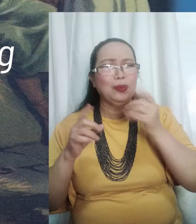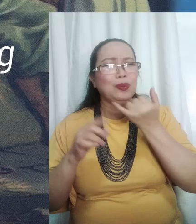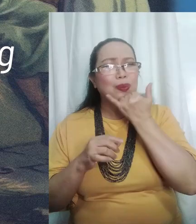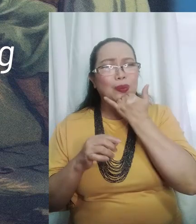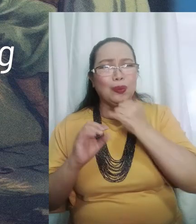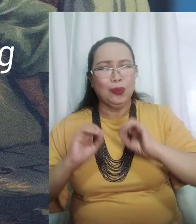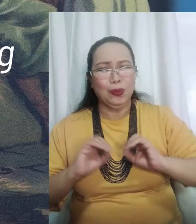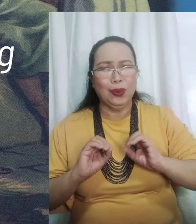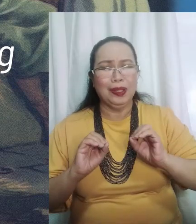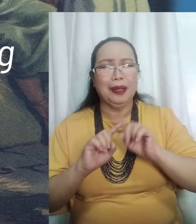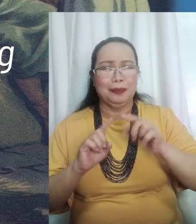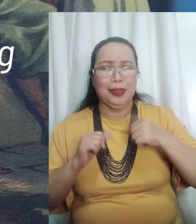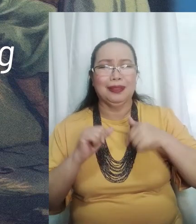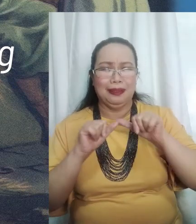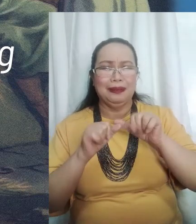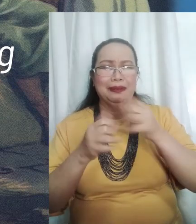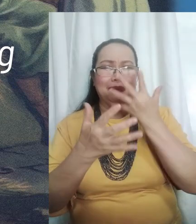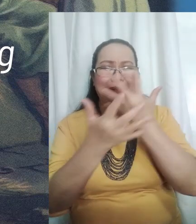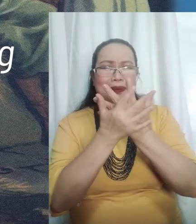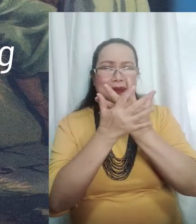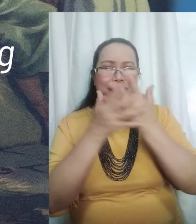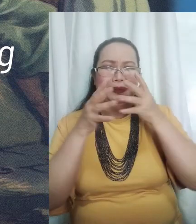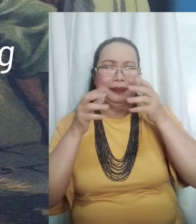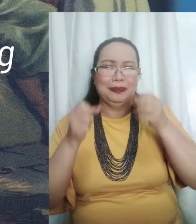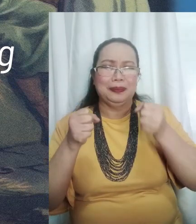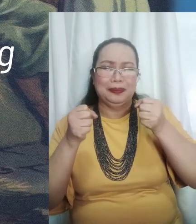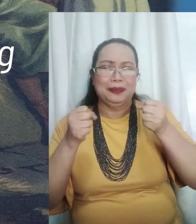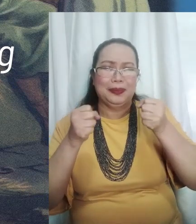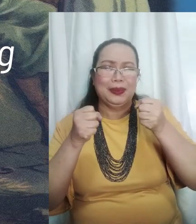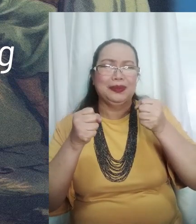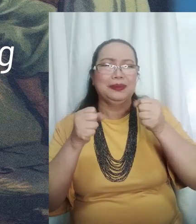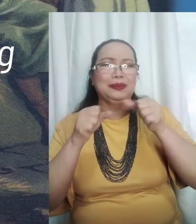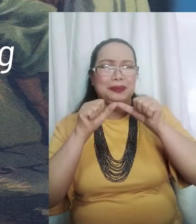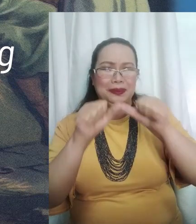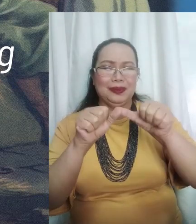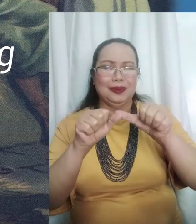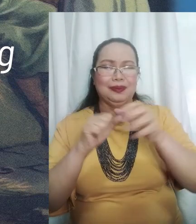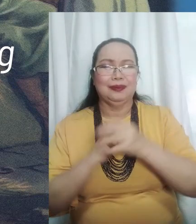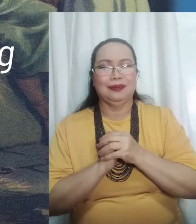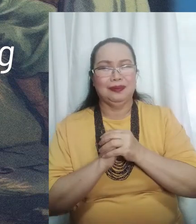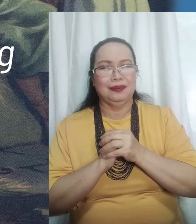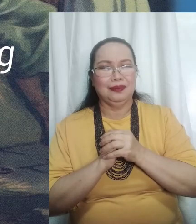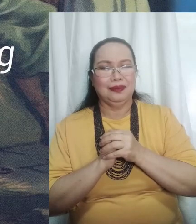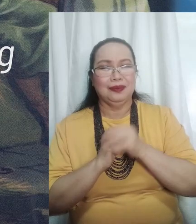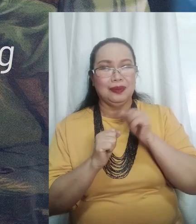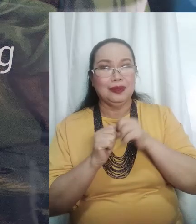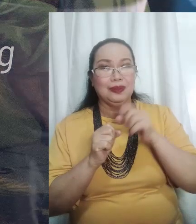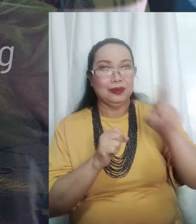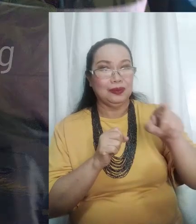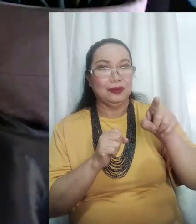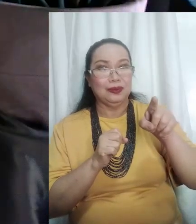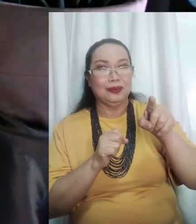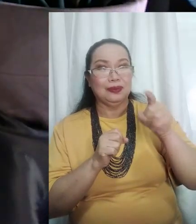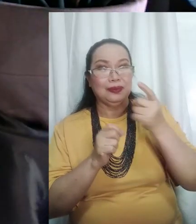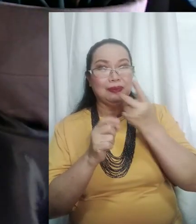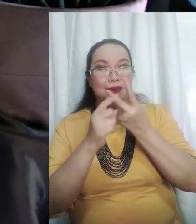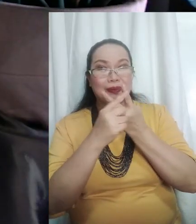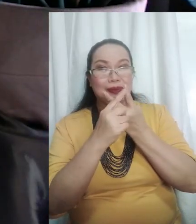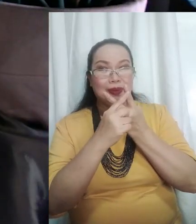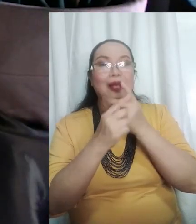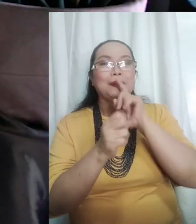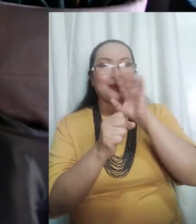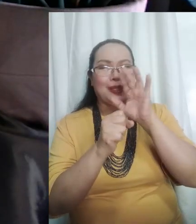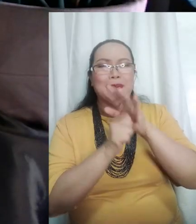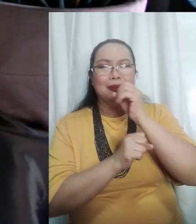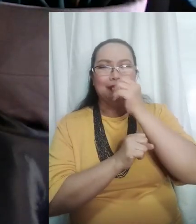nothing to deserve being put in the dungeon. So, yun